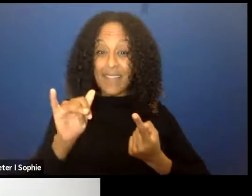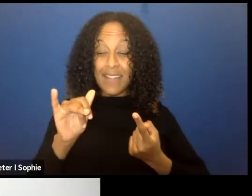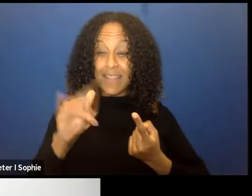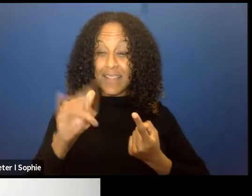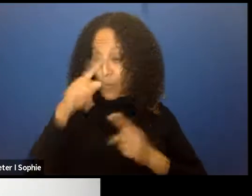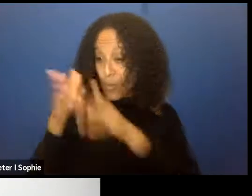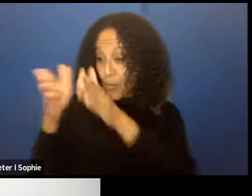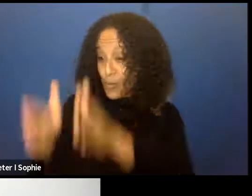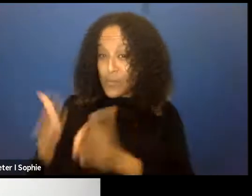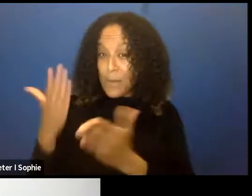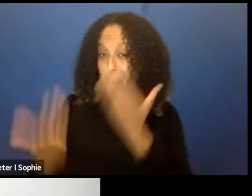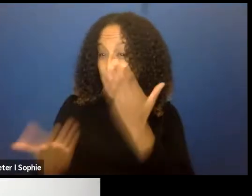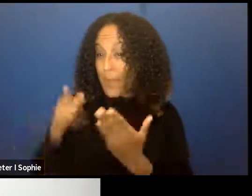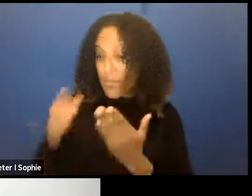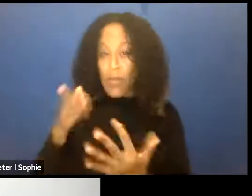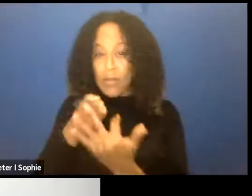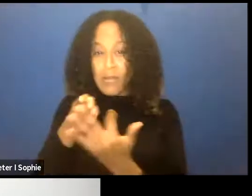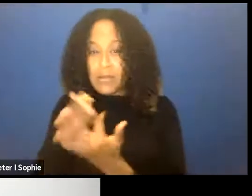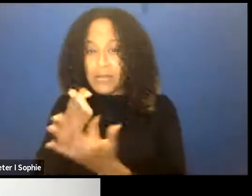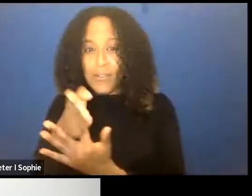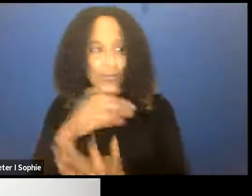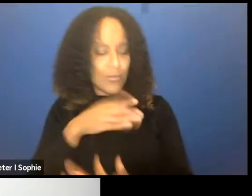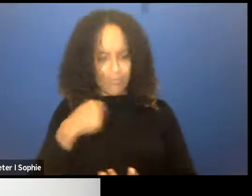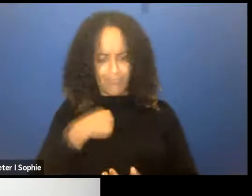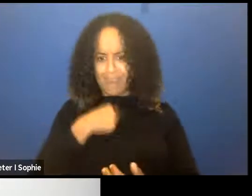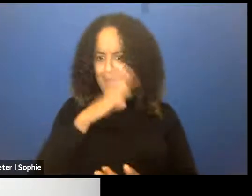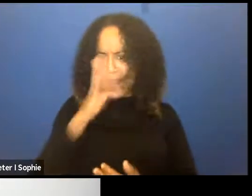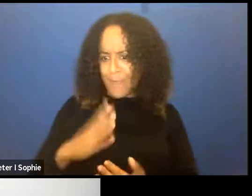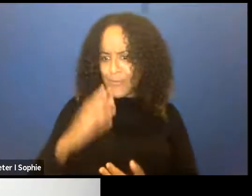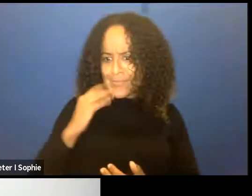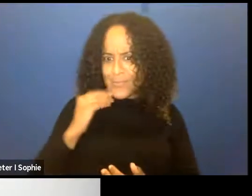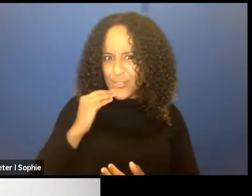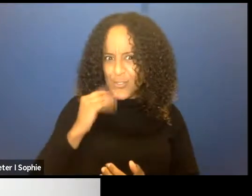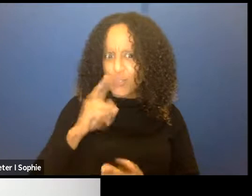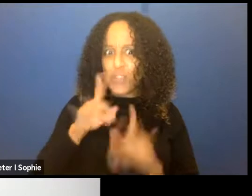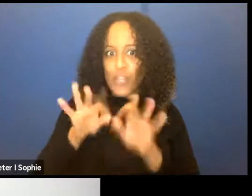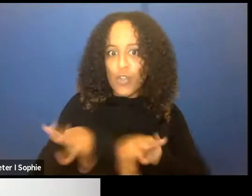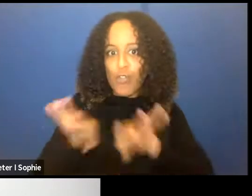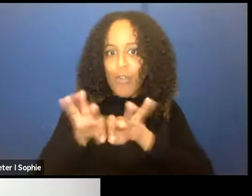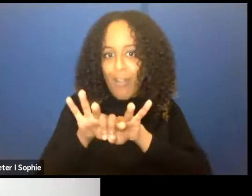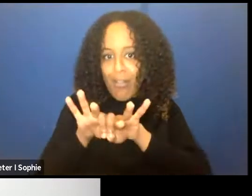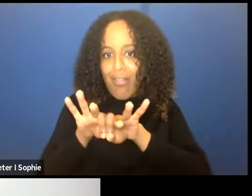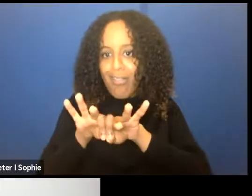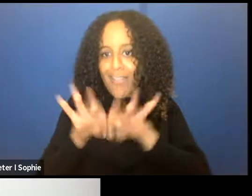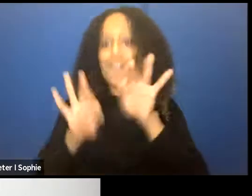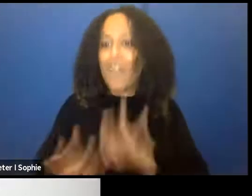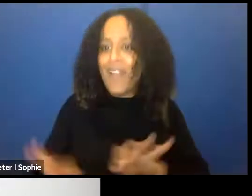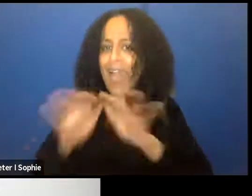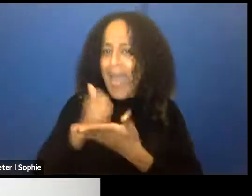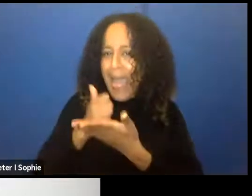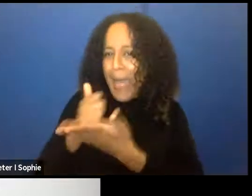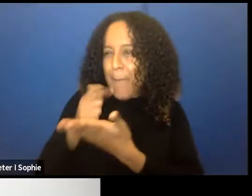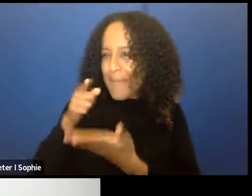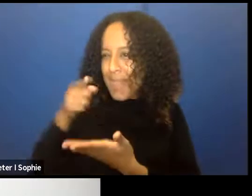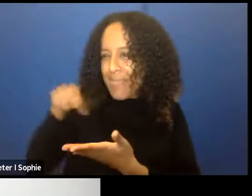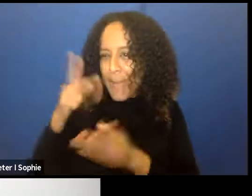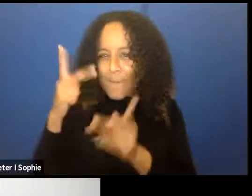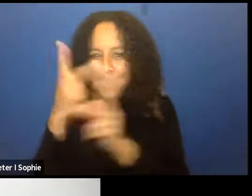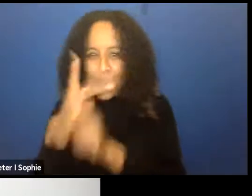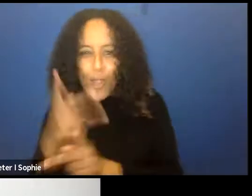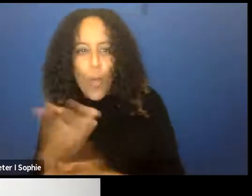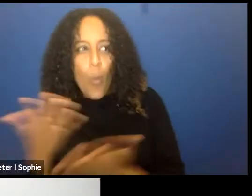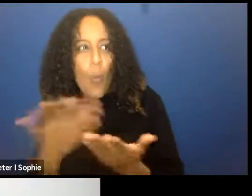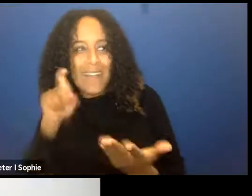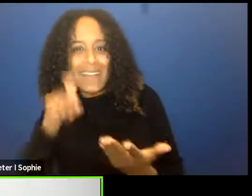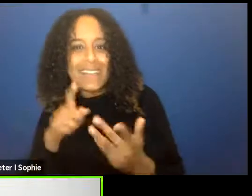perhaps never experienced is really critical to helping them kind of figure out what needs to happen